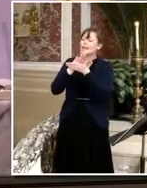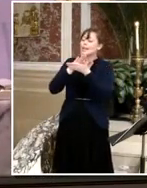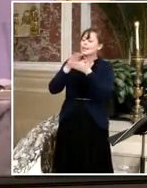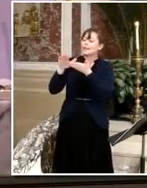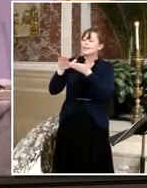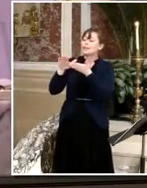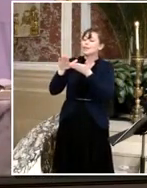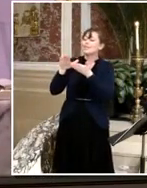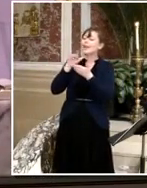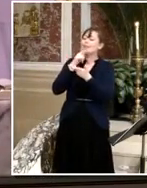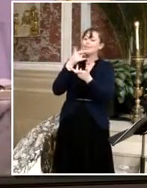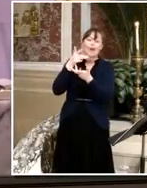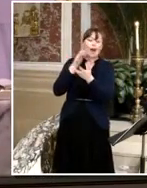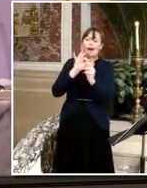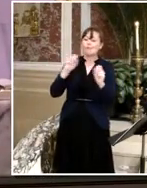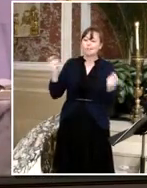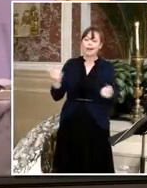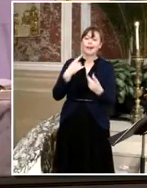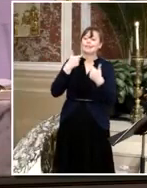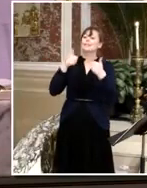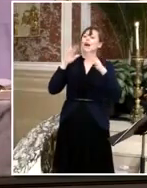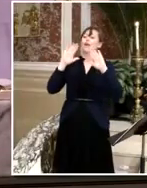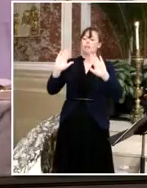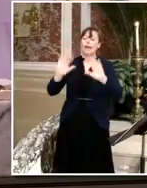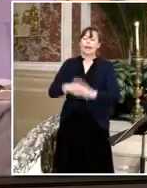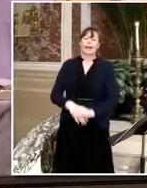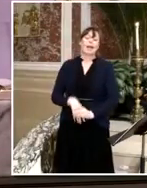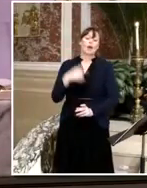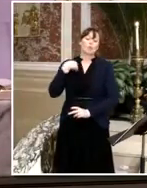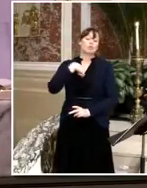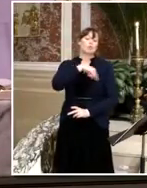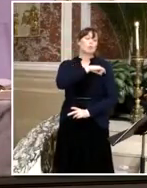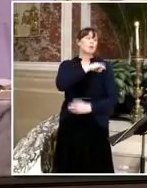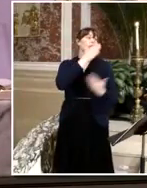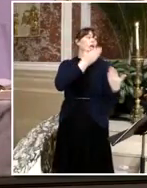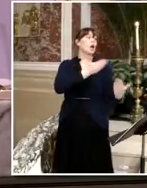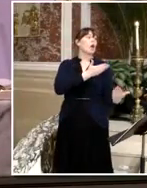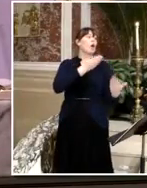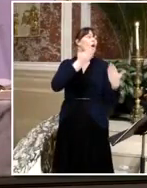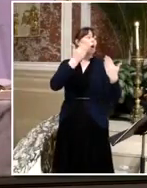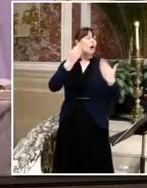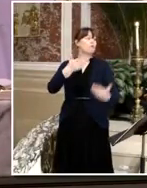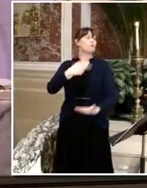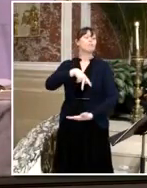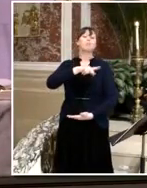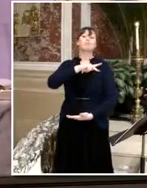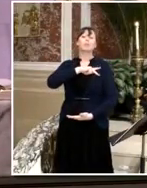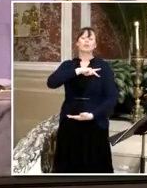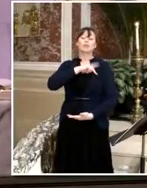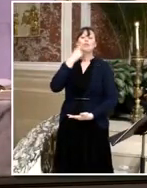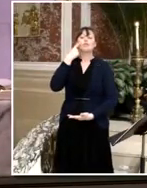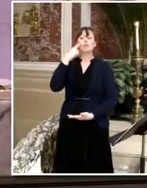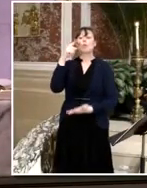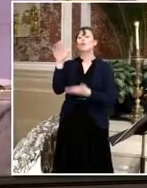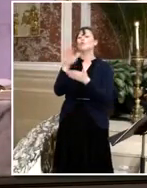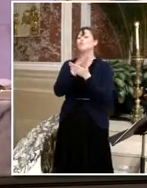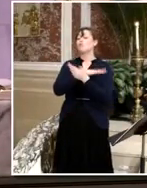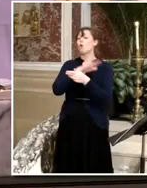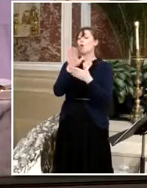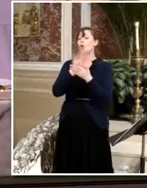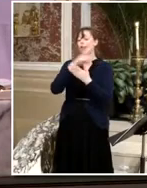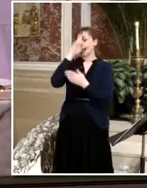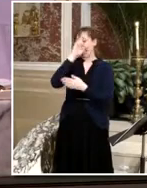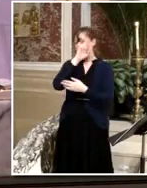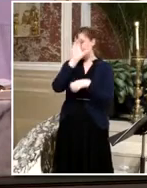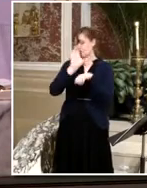and unblemished sacrifices, which we offer you firstly for your holy Catholic Church.